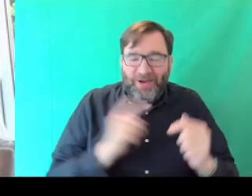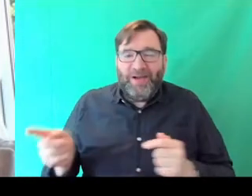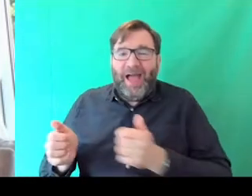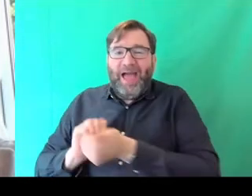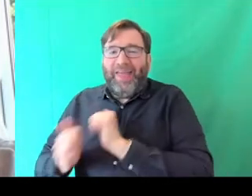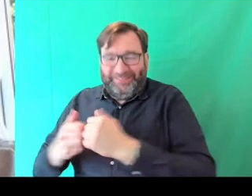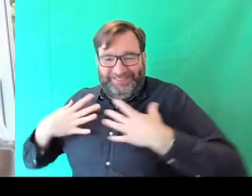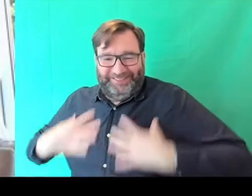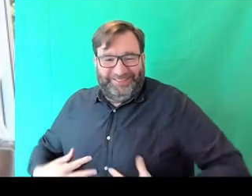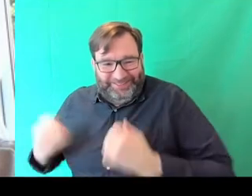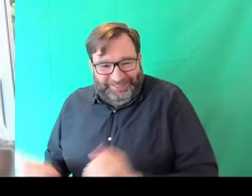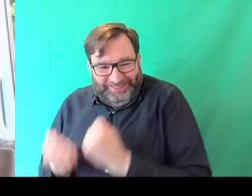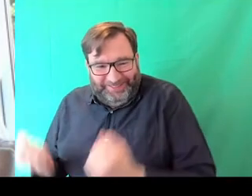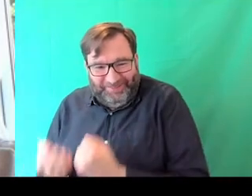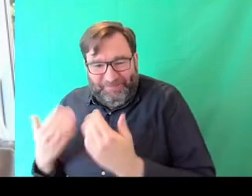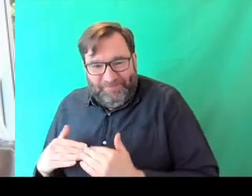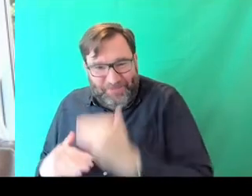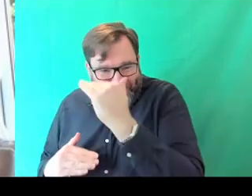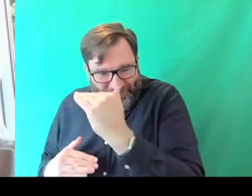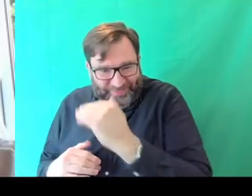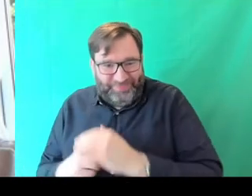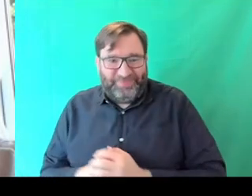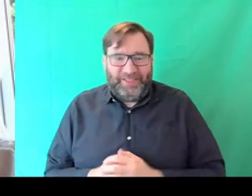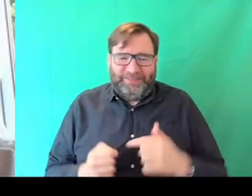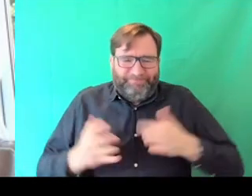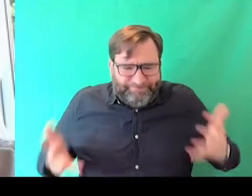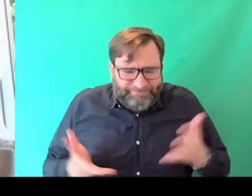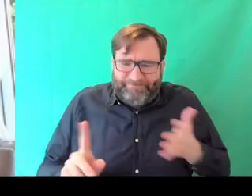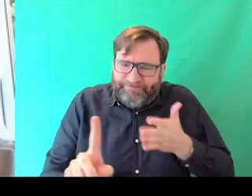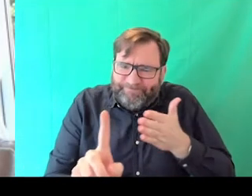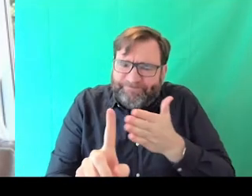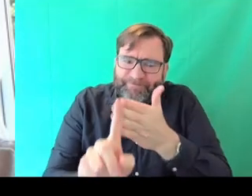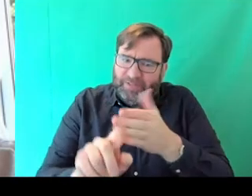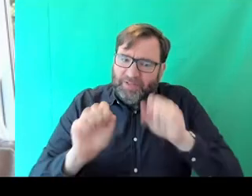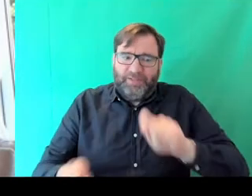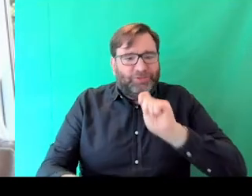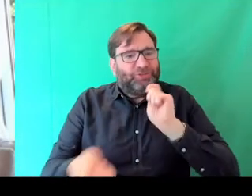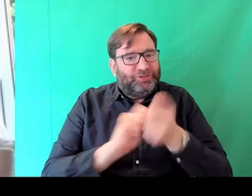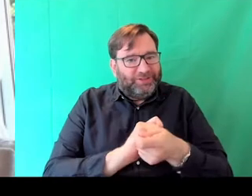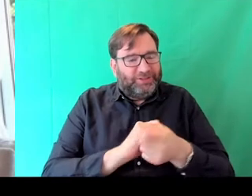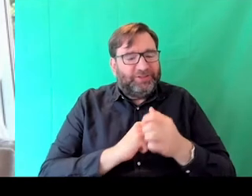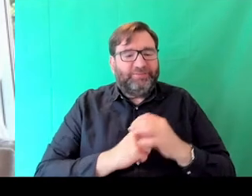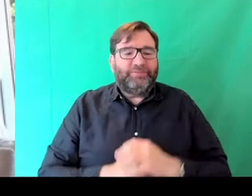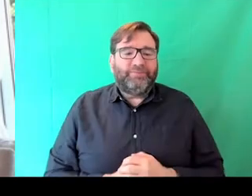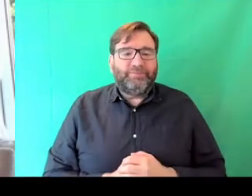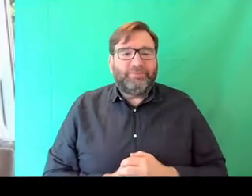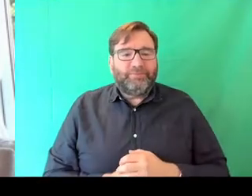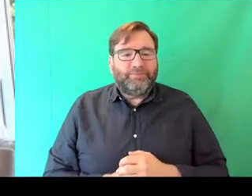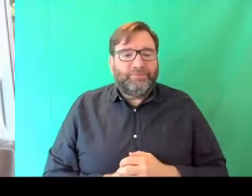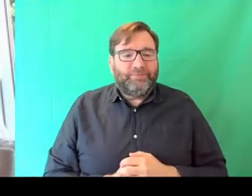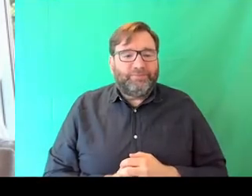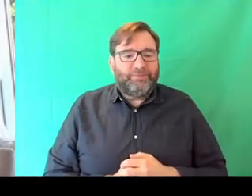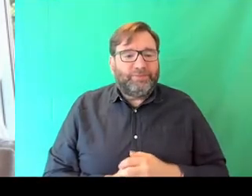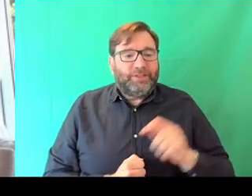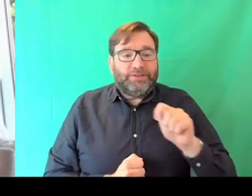I am wearing a black BP branded jumper with a office setting behind me, which is actually one